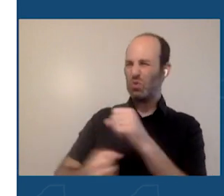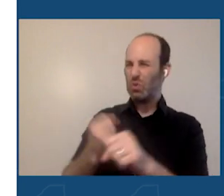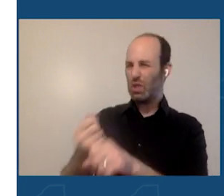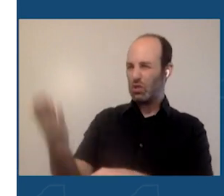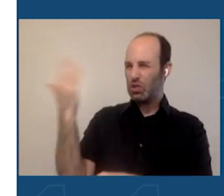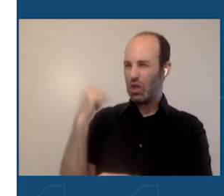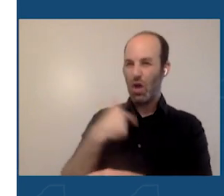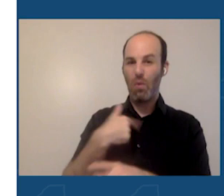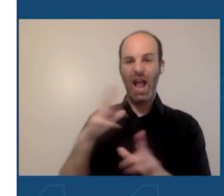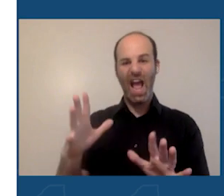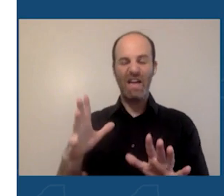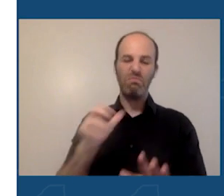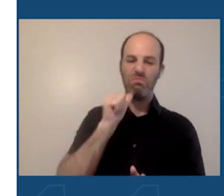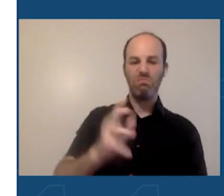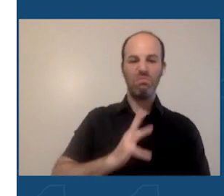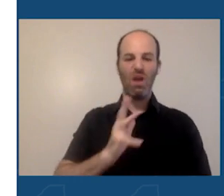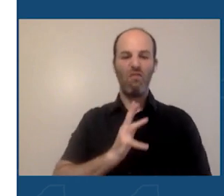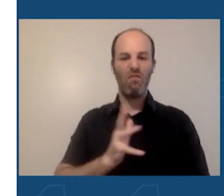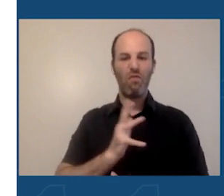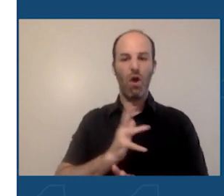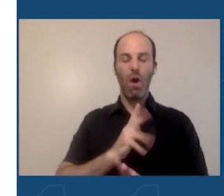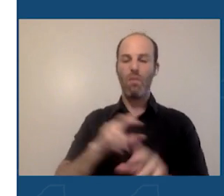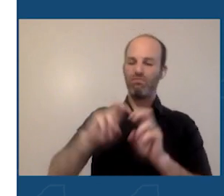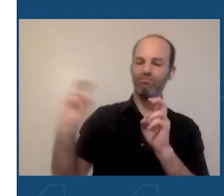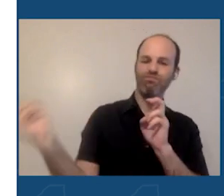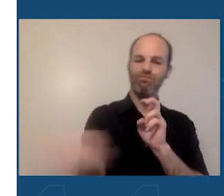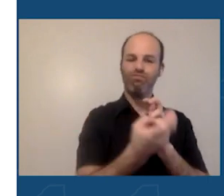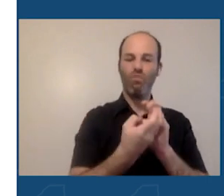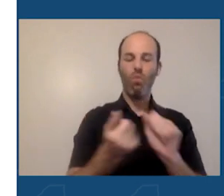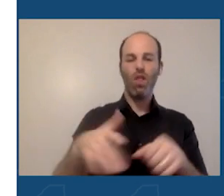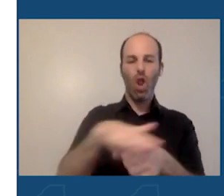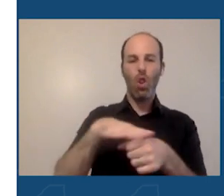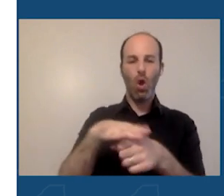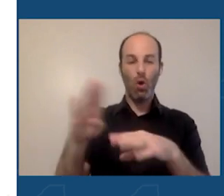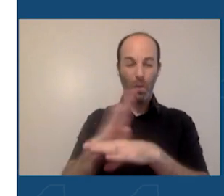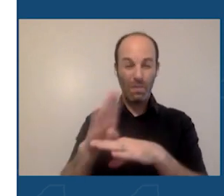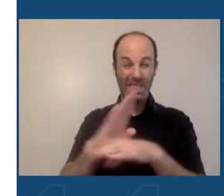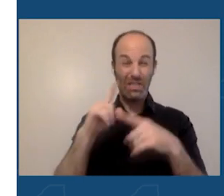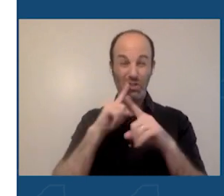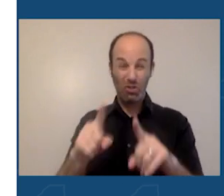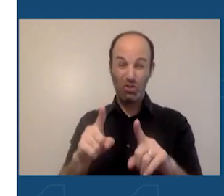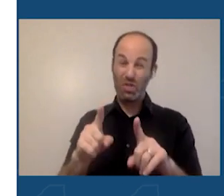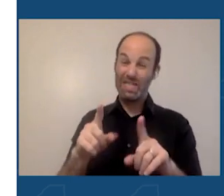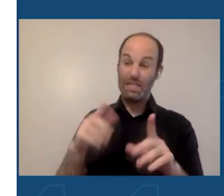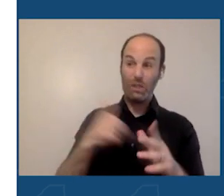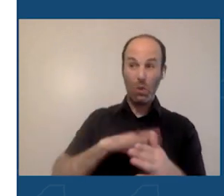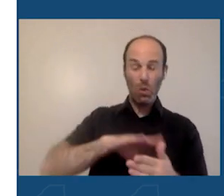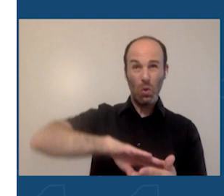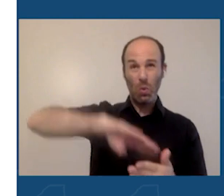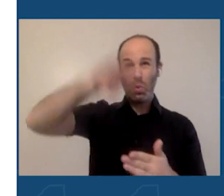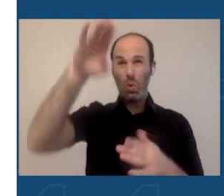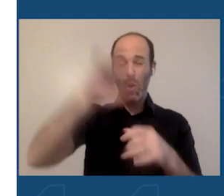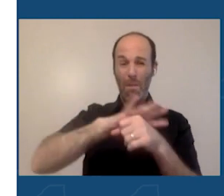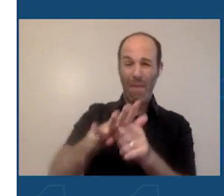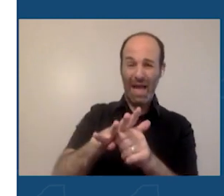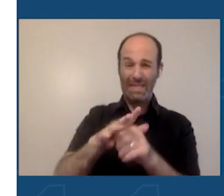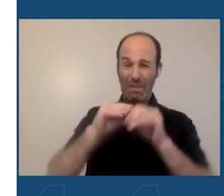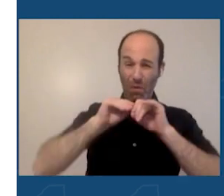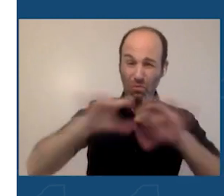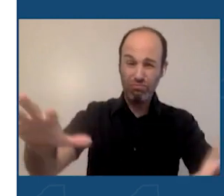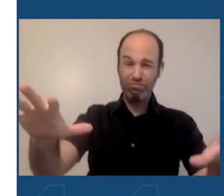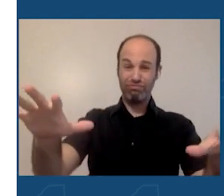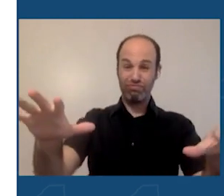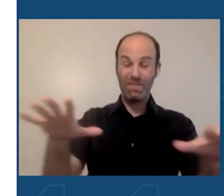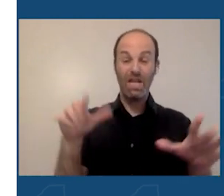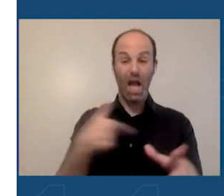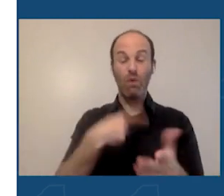informative roundtable with the local businesses during the heat of the pandemic. It was almost exactly 2 years ago. And we brought everybody together and talked about how we can continue